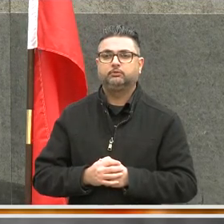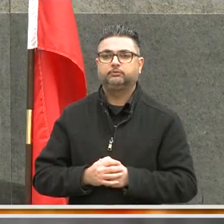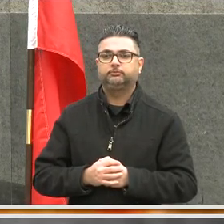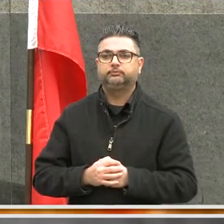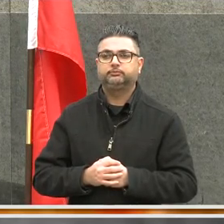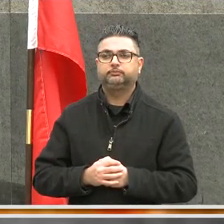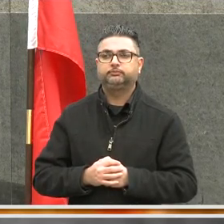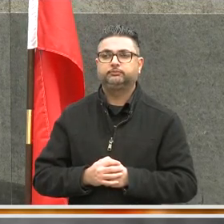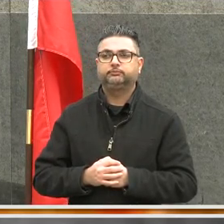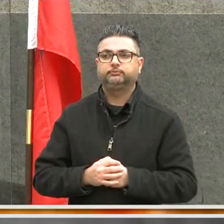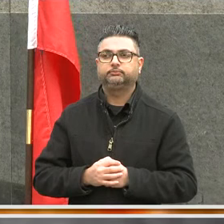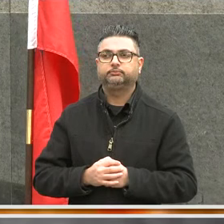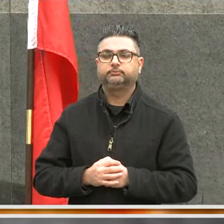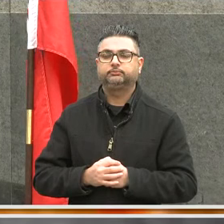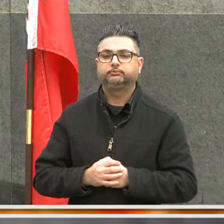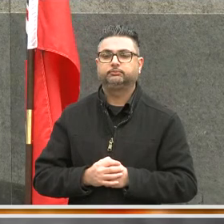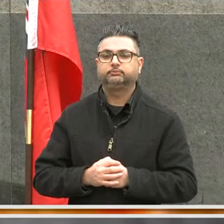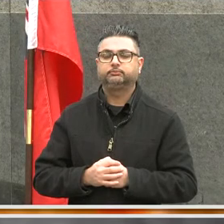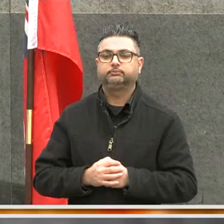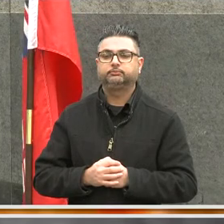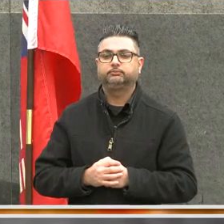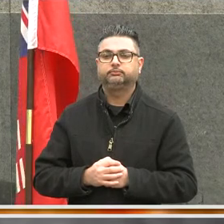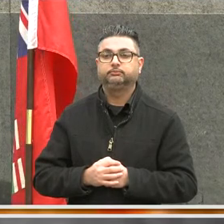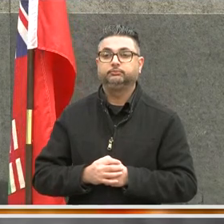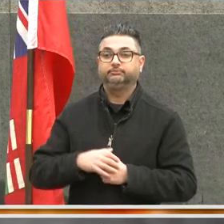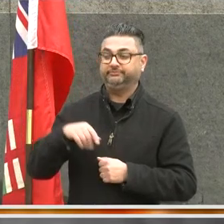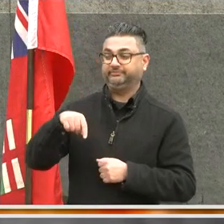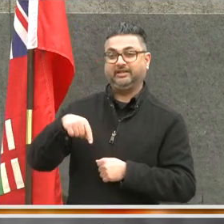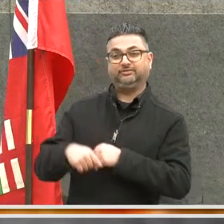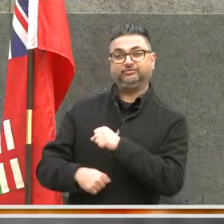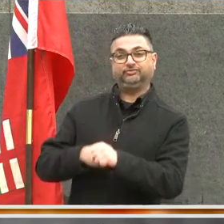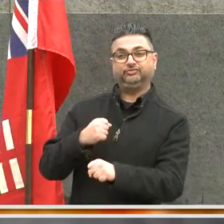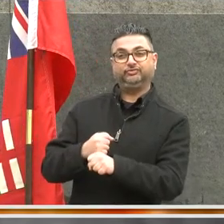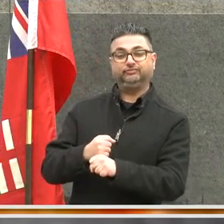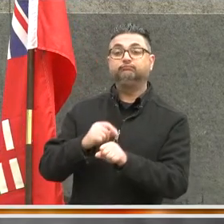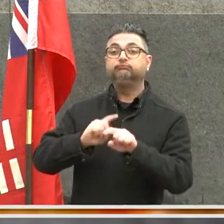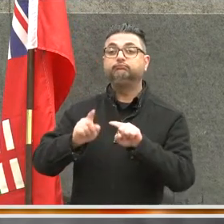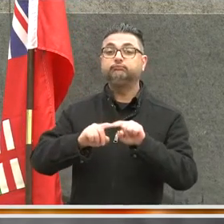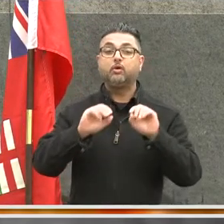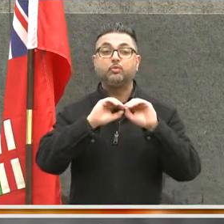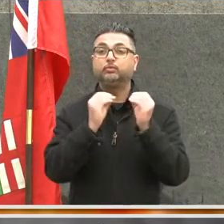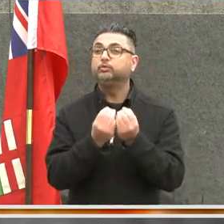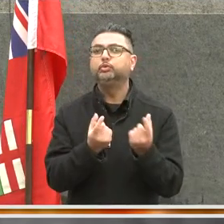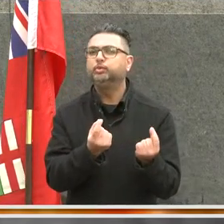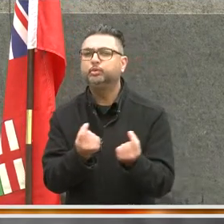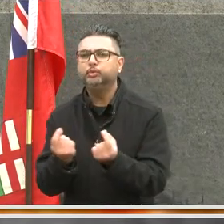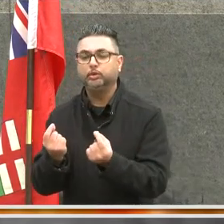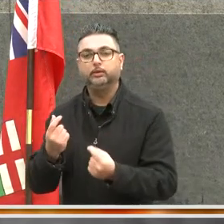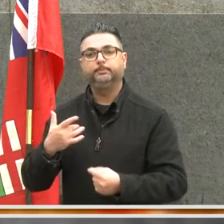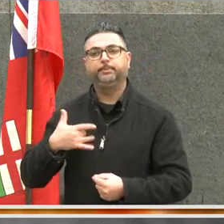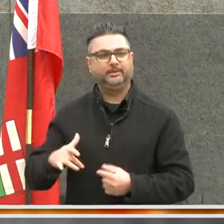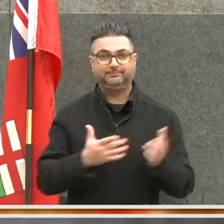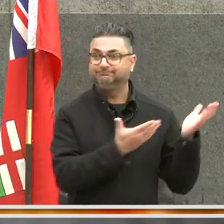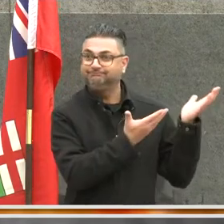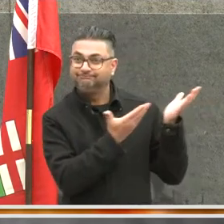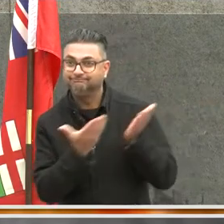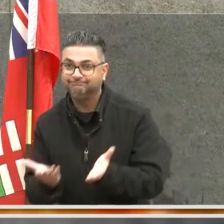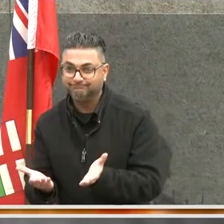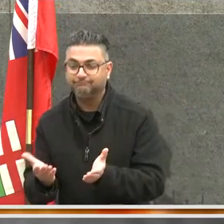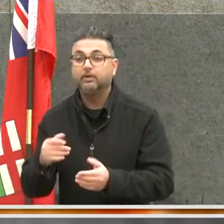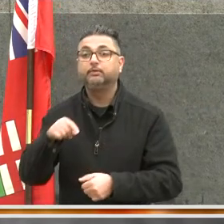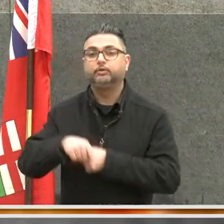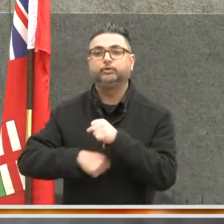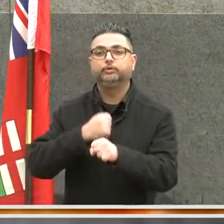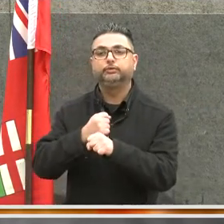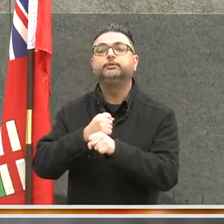cérémonie. This year, those organizations sent their wreath in advance, and we have placed them along the Veterans Memorial so